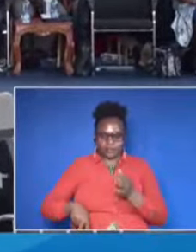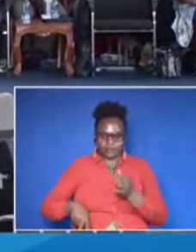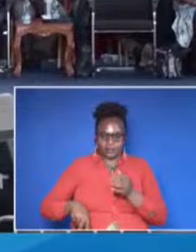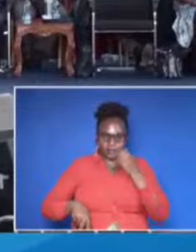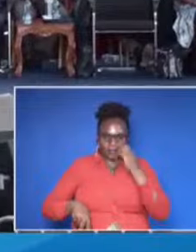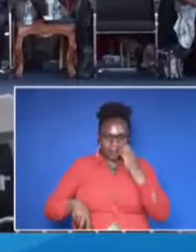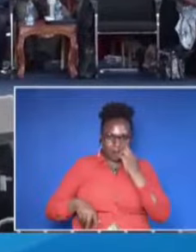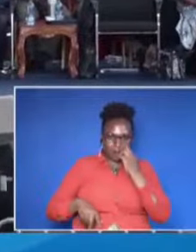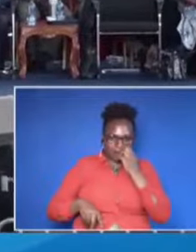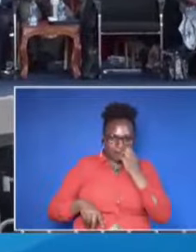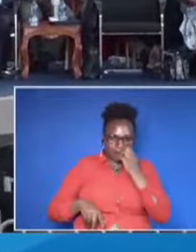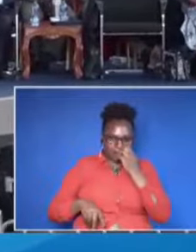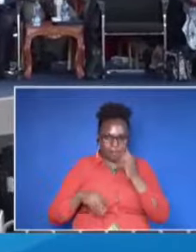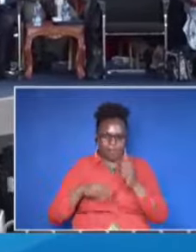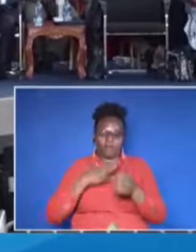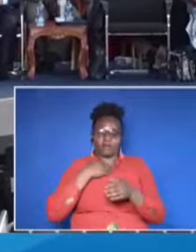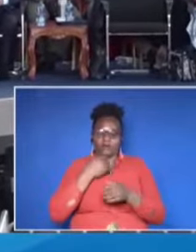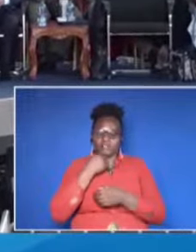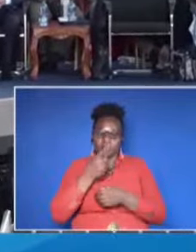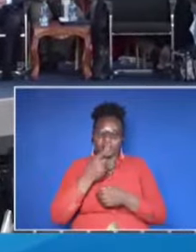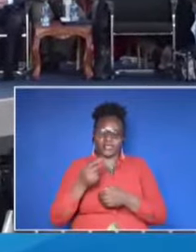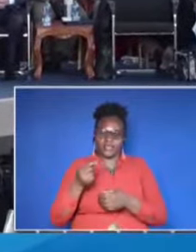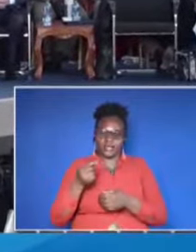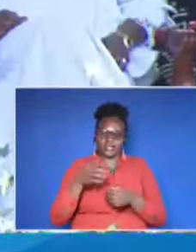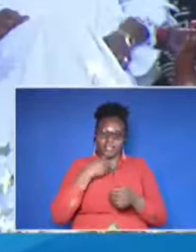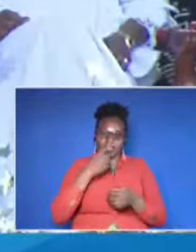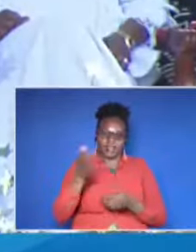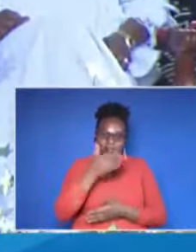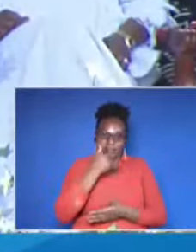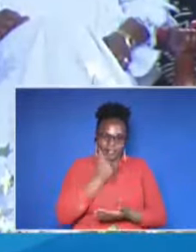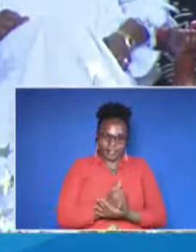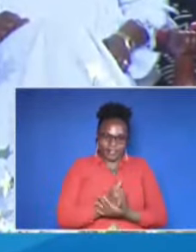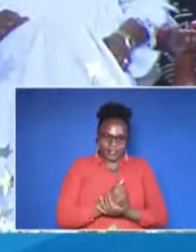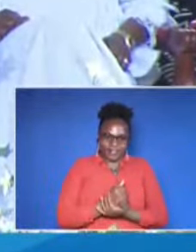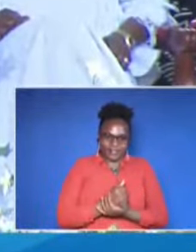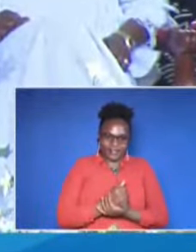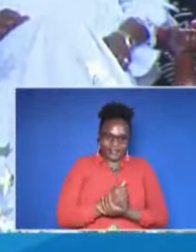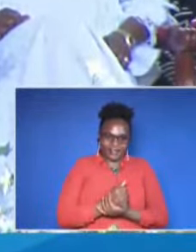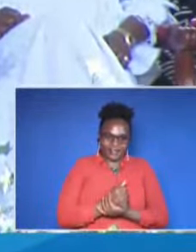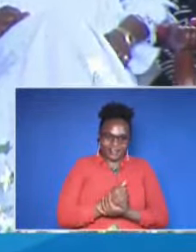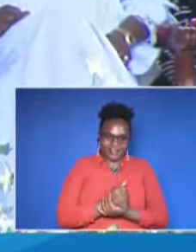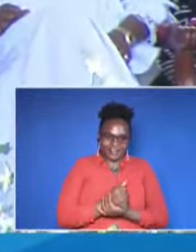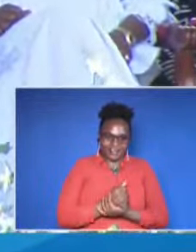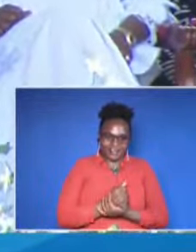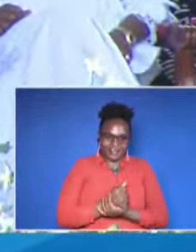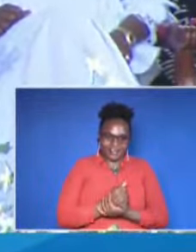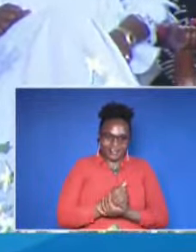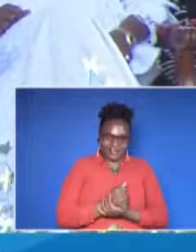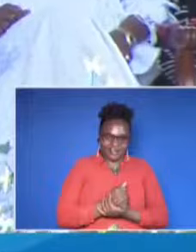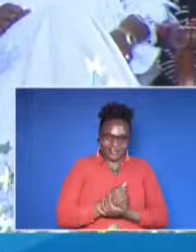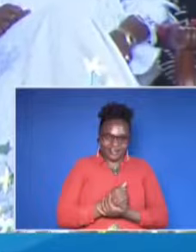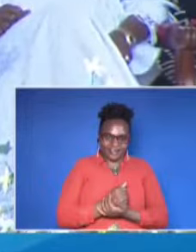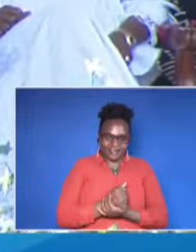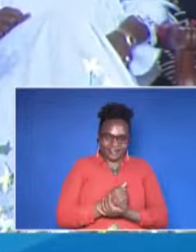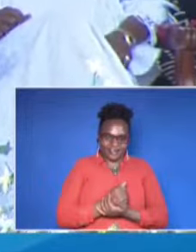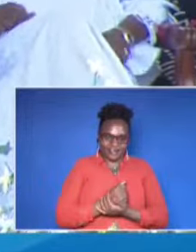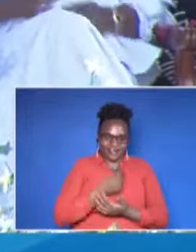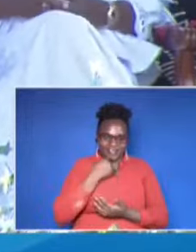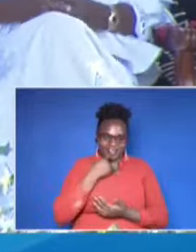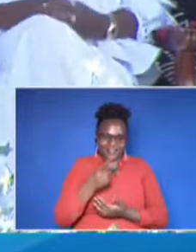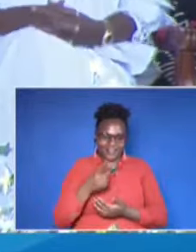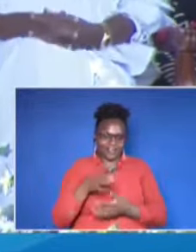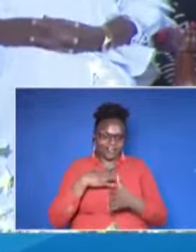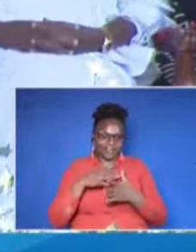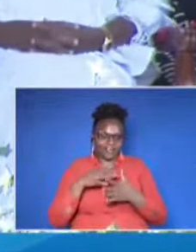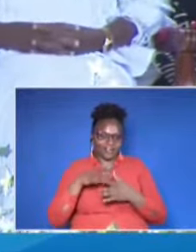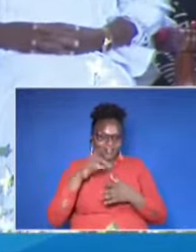praise the Lord I wanted to hear the president say amen